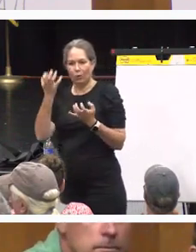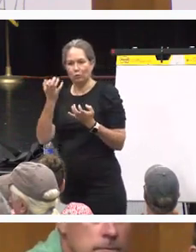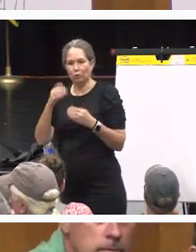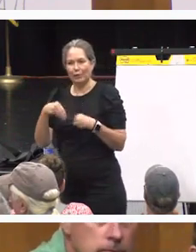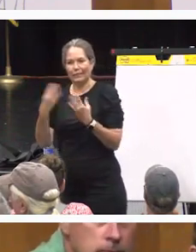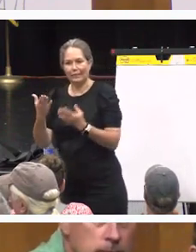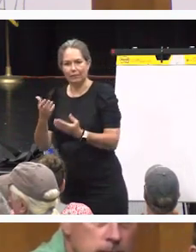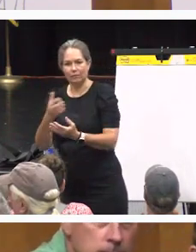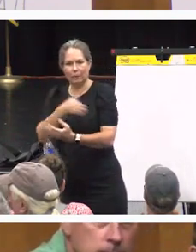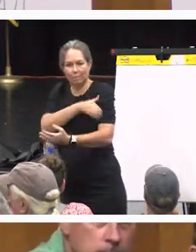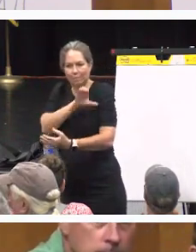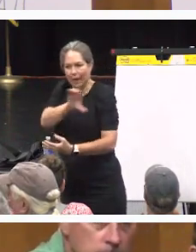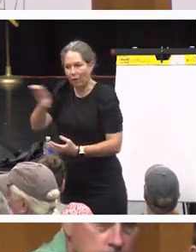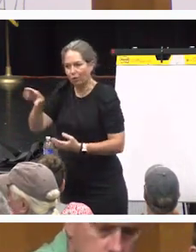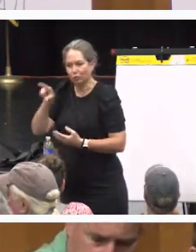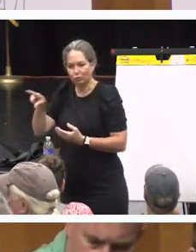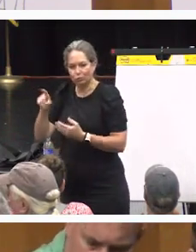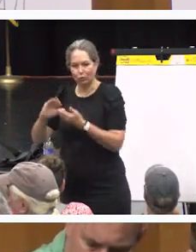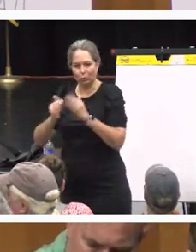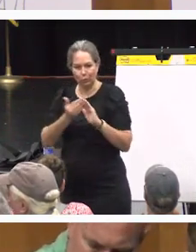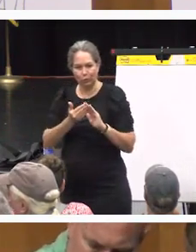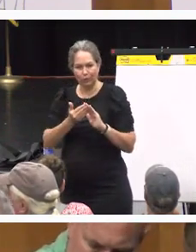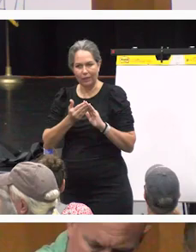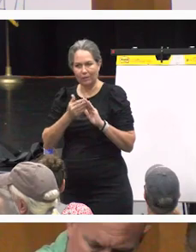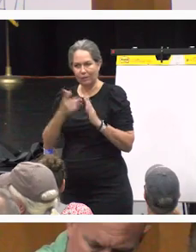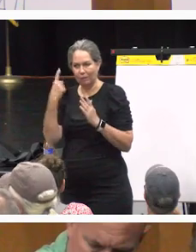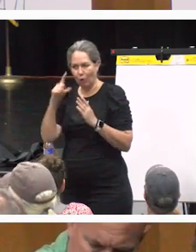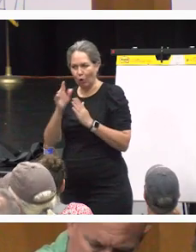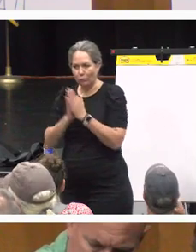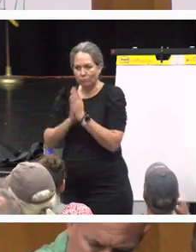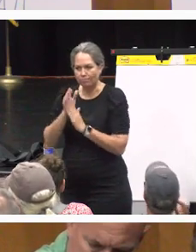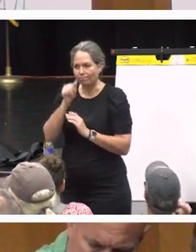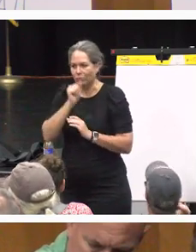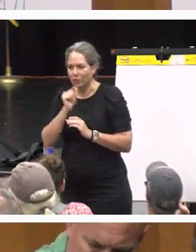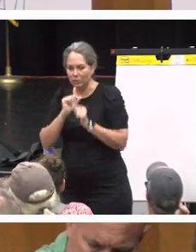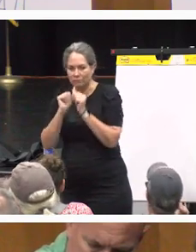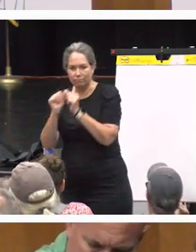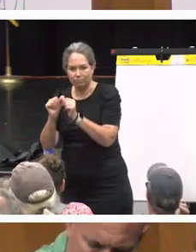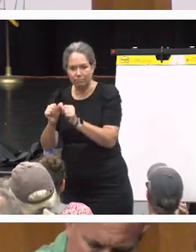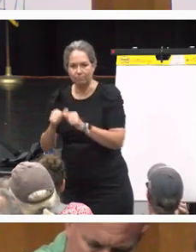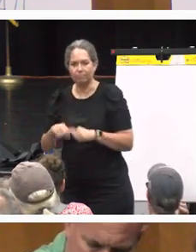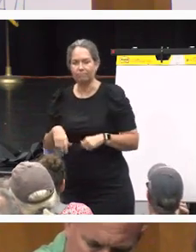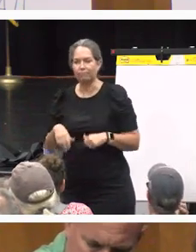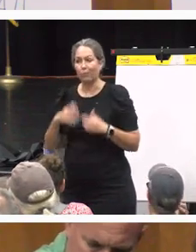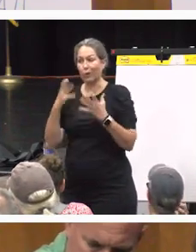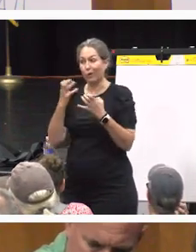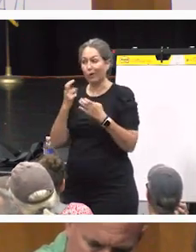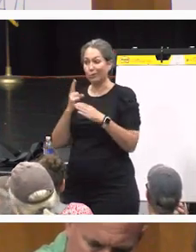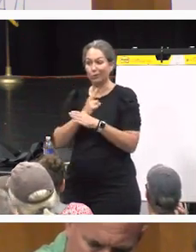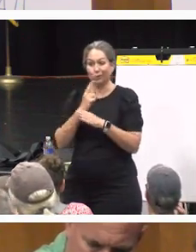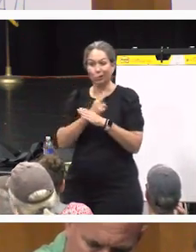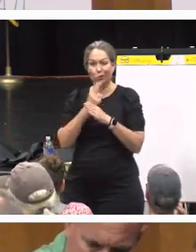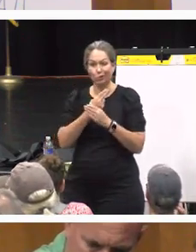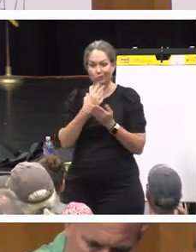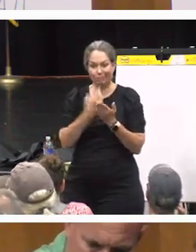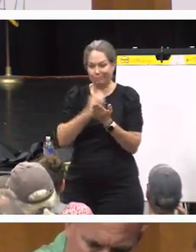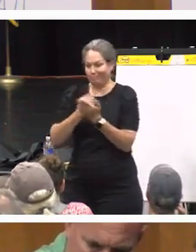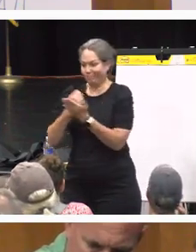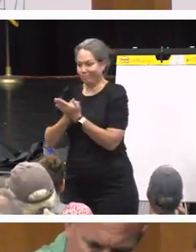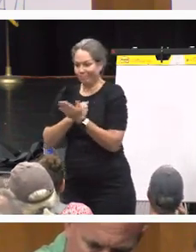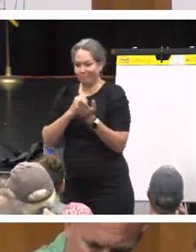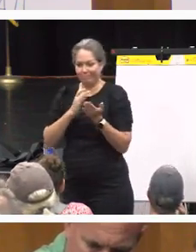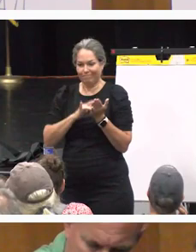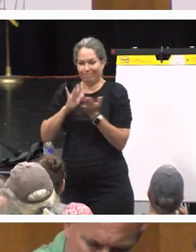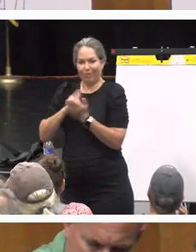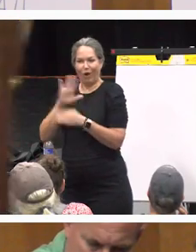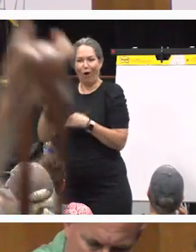community in the future to look at resilience. The desire to engage the incredible expertise of Montpelier residents,